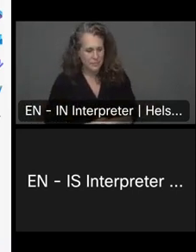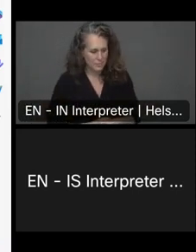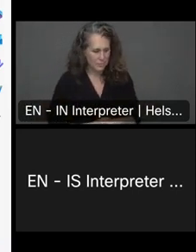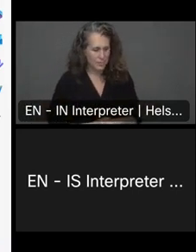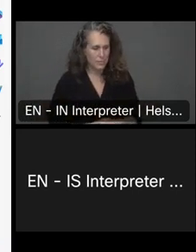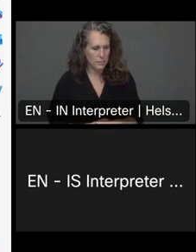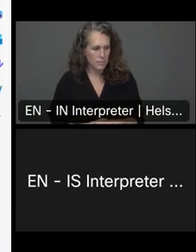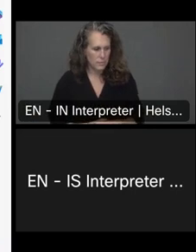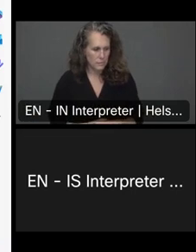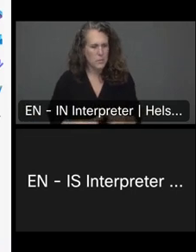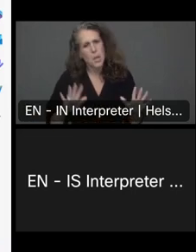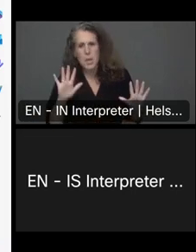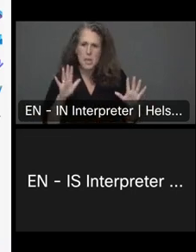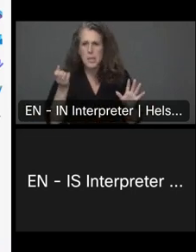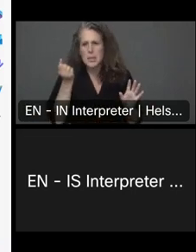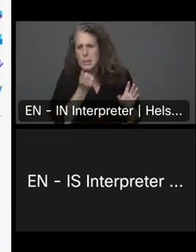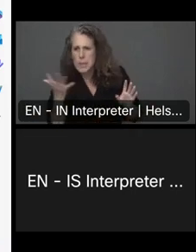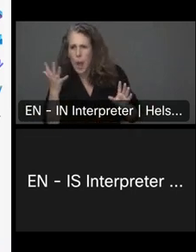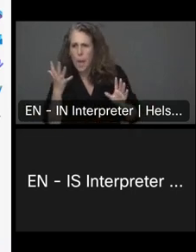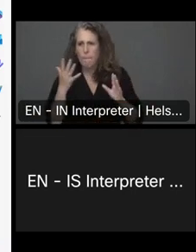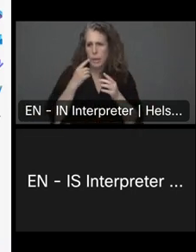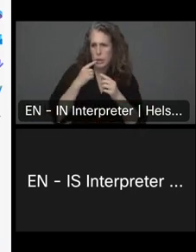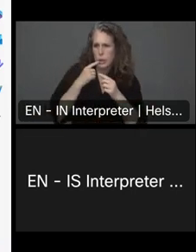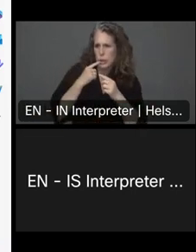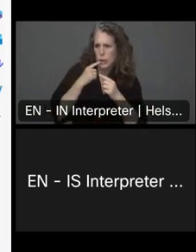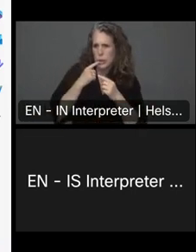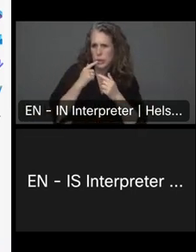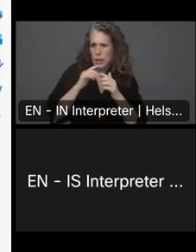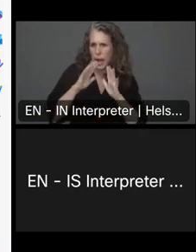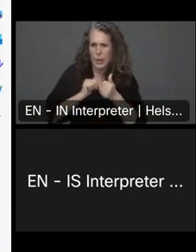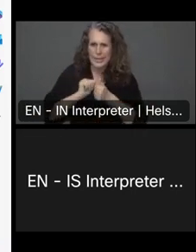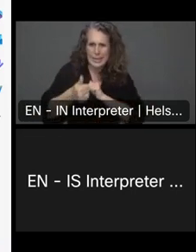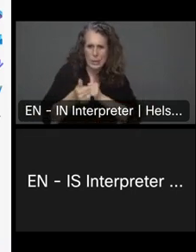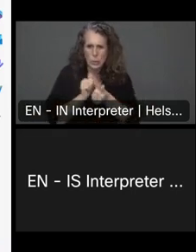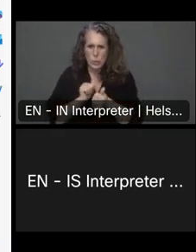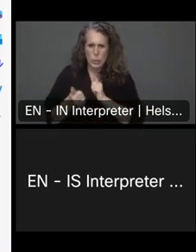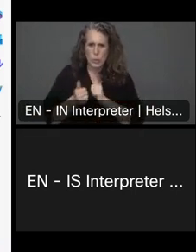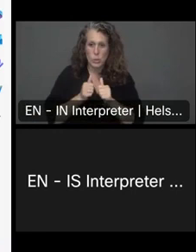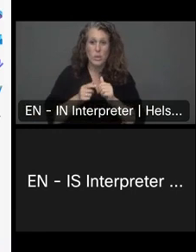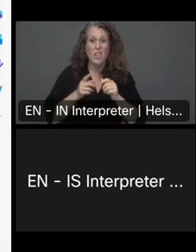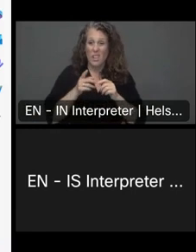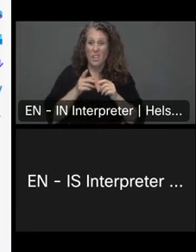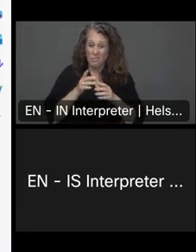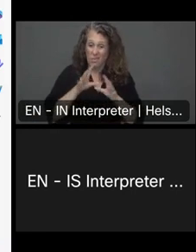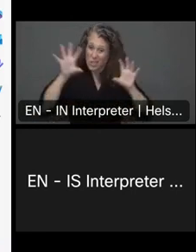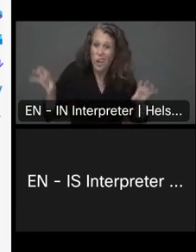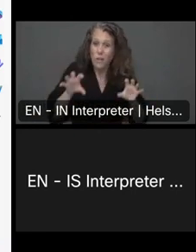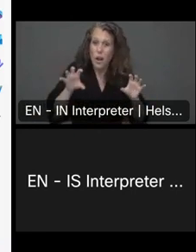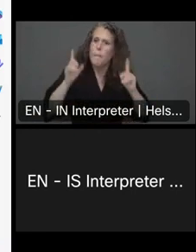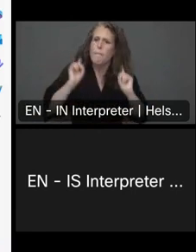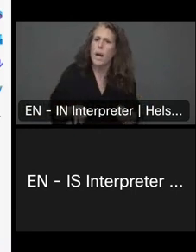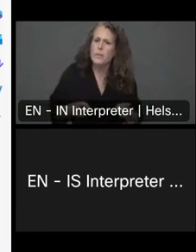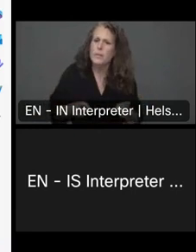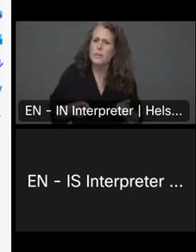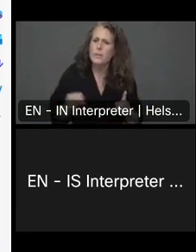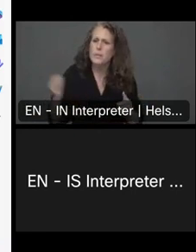certainly in some discourse styles, extravagance is absolutely necessary, mm-hmm. absolutely necessary, or else it